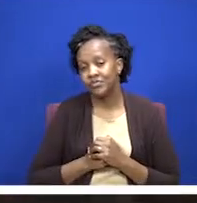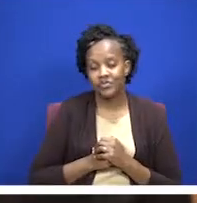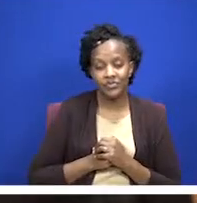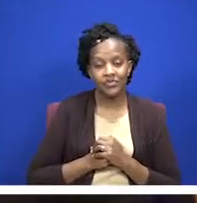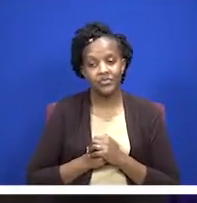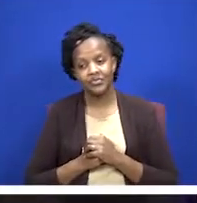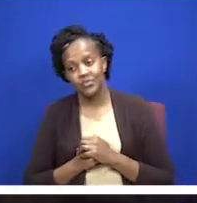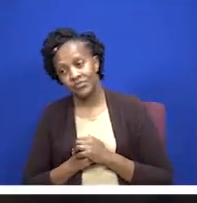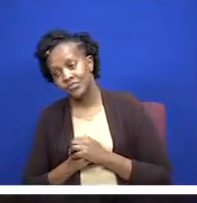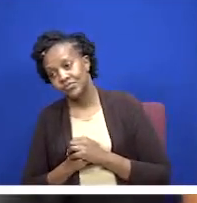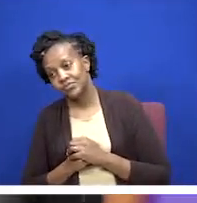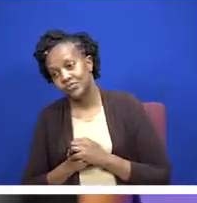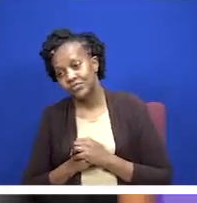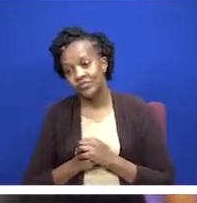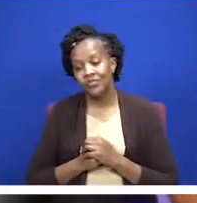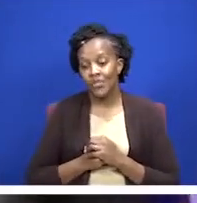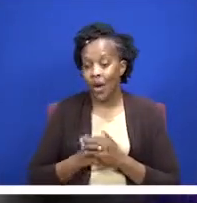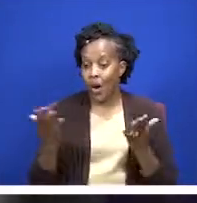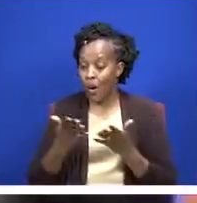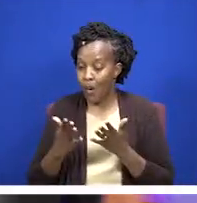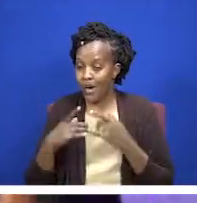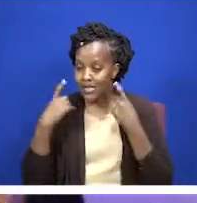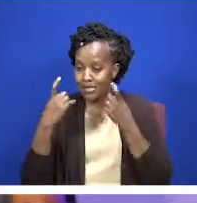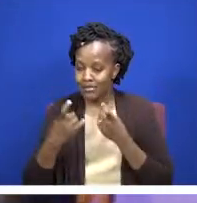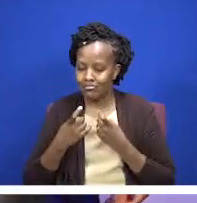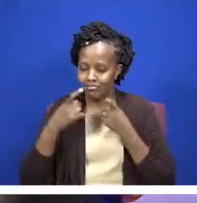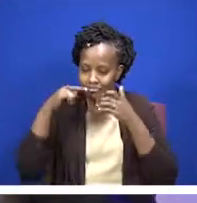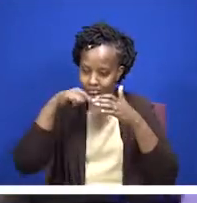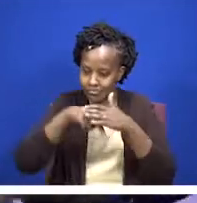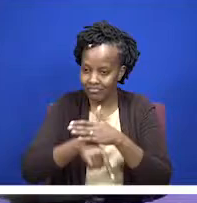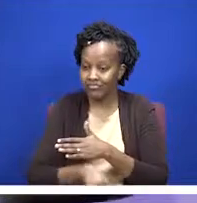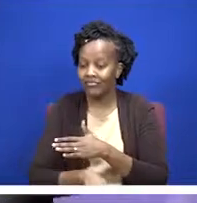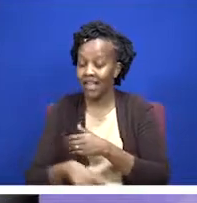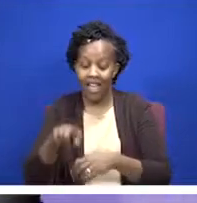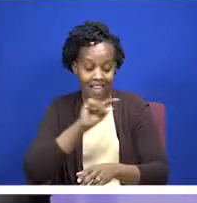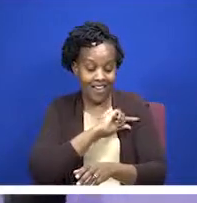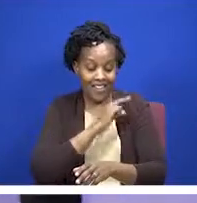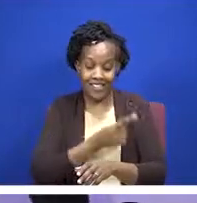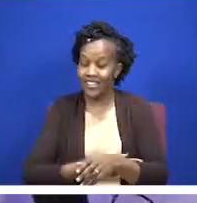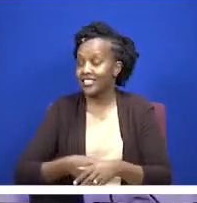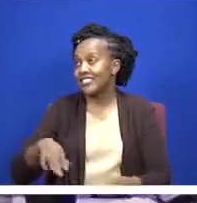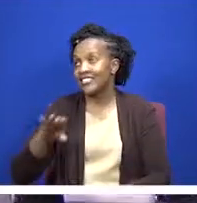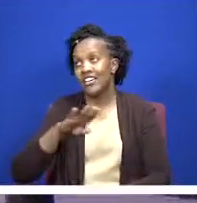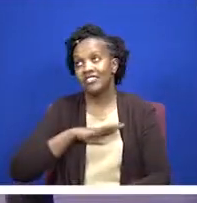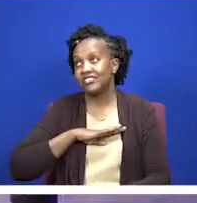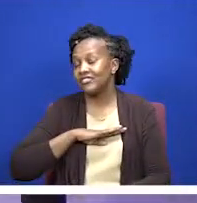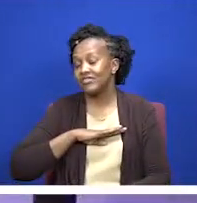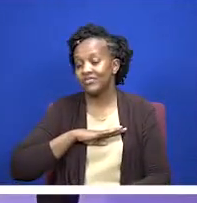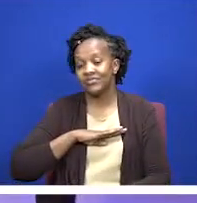deep. You Your grace is